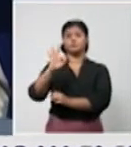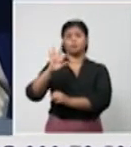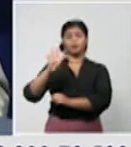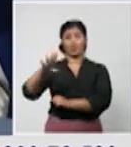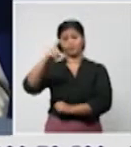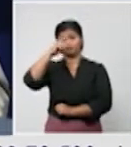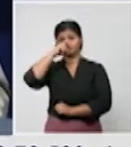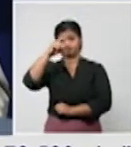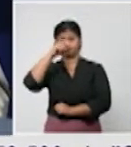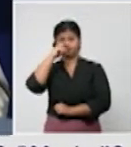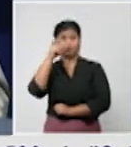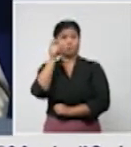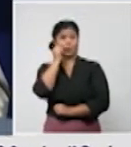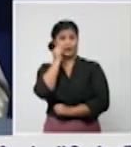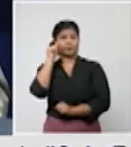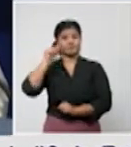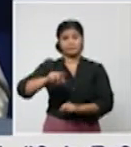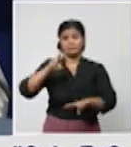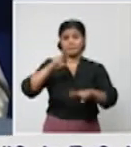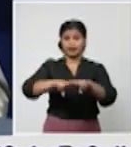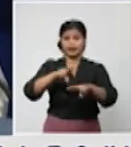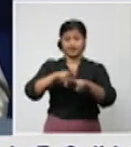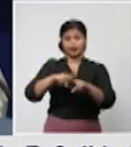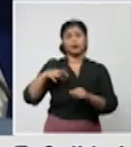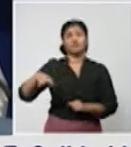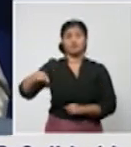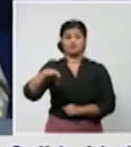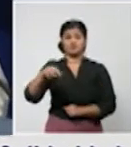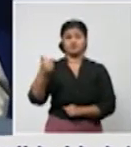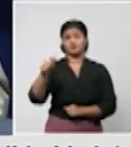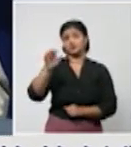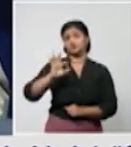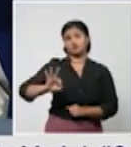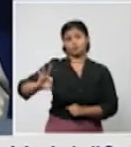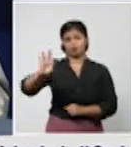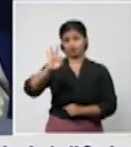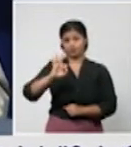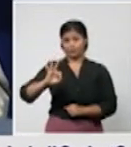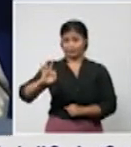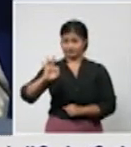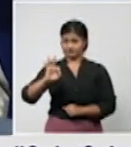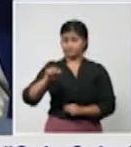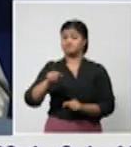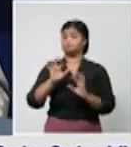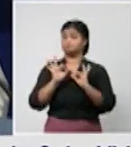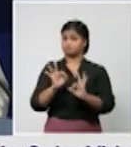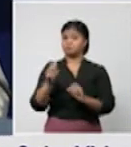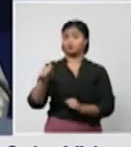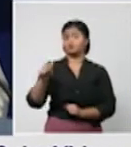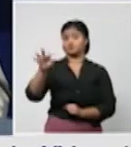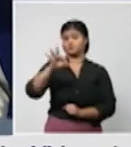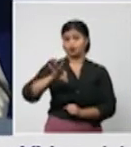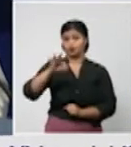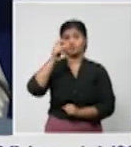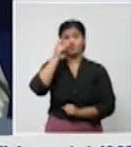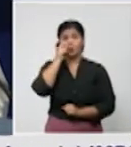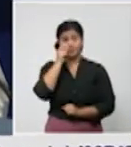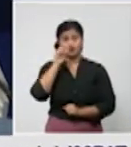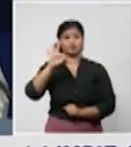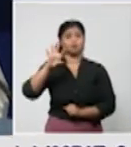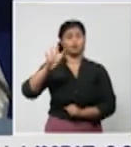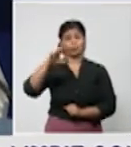He presented a rather torpid evolution while admitted at the hospital. At the ICU, a PCR was